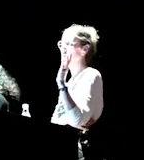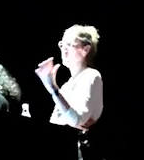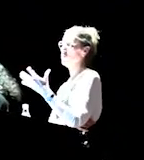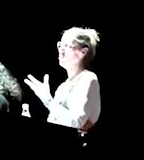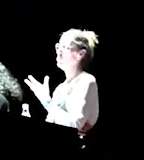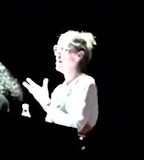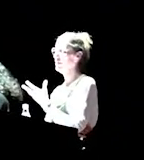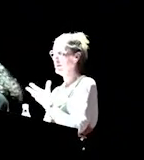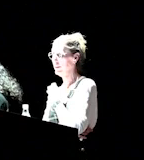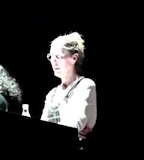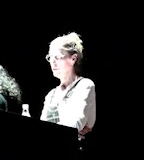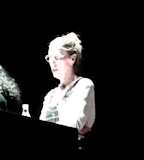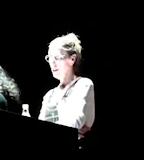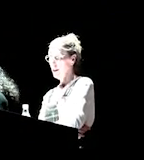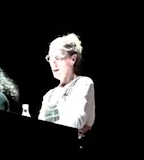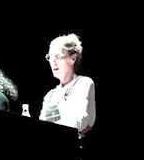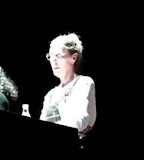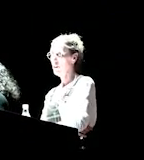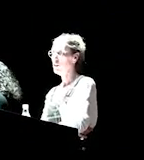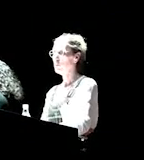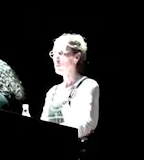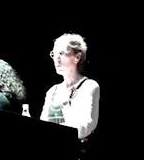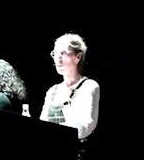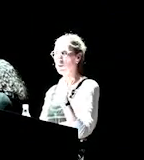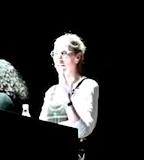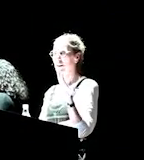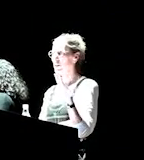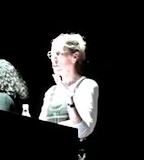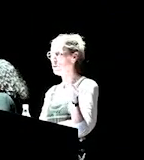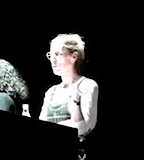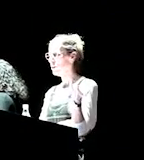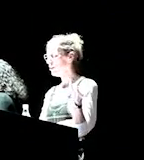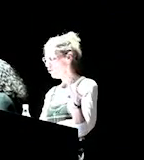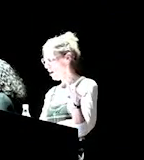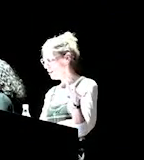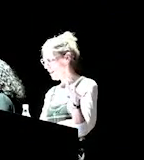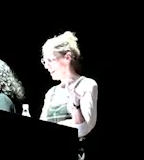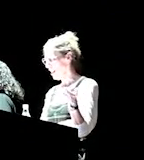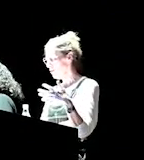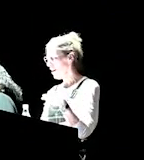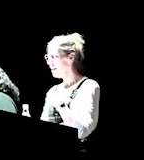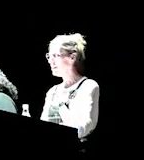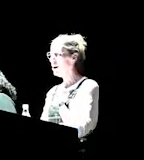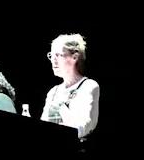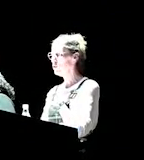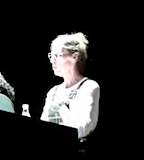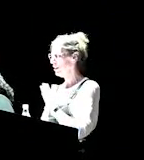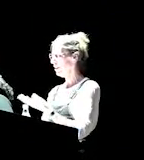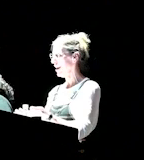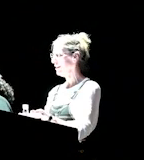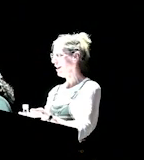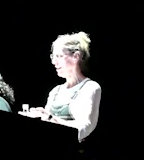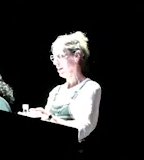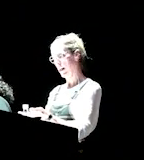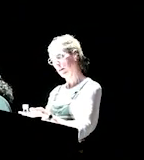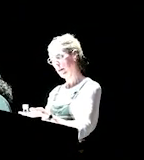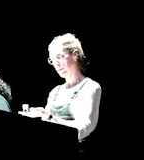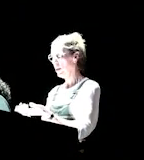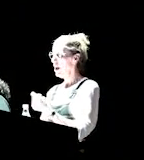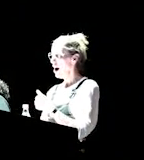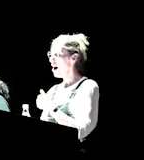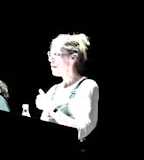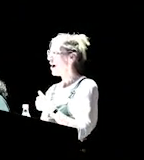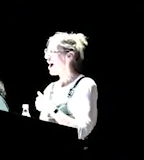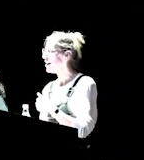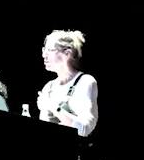and thousands of responses of, you know, people in our country were really struggling, and they felt comfortable like telling